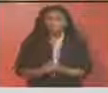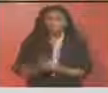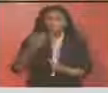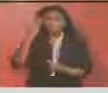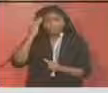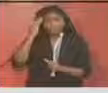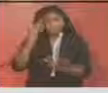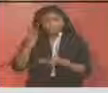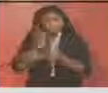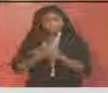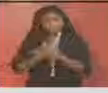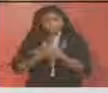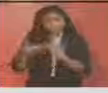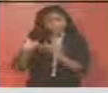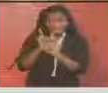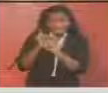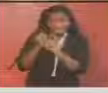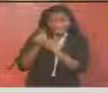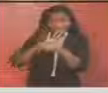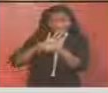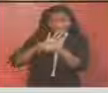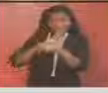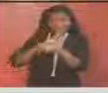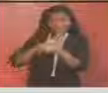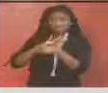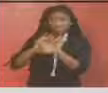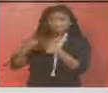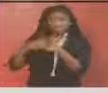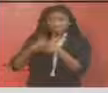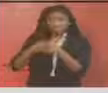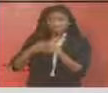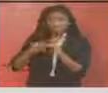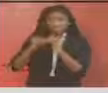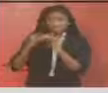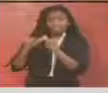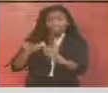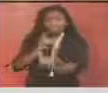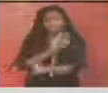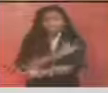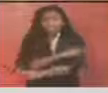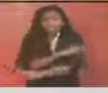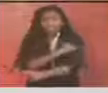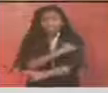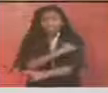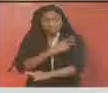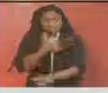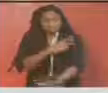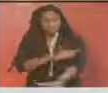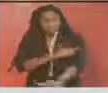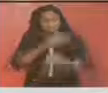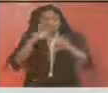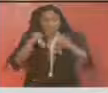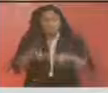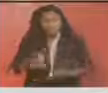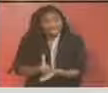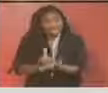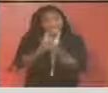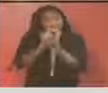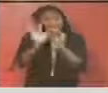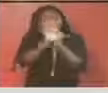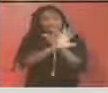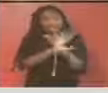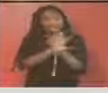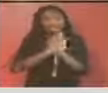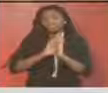in hospitalization and death, then the vaccines are almost 100% effective. For example, in Scotland, they have shown